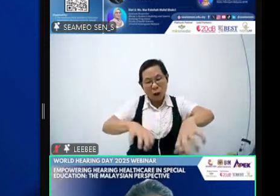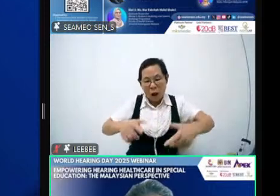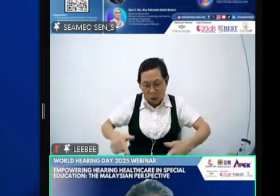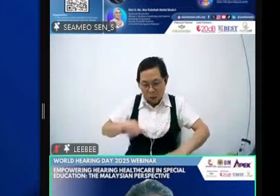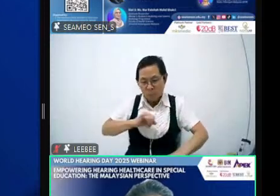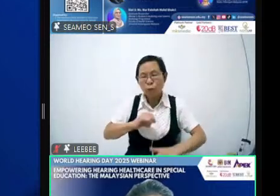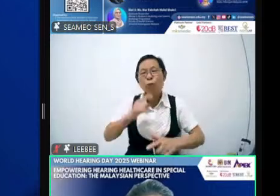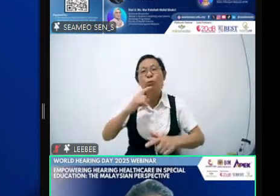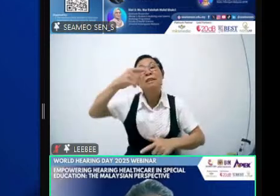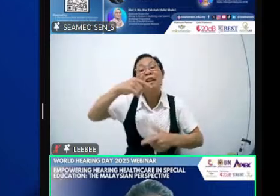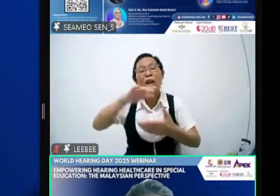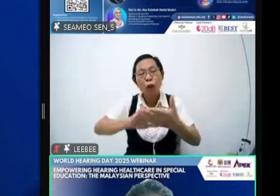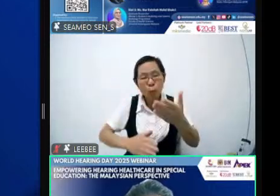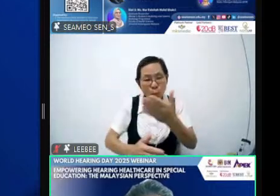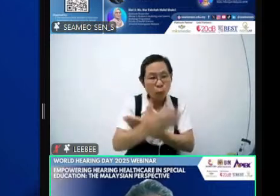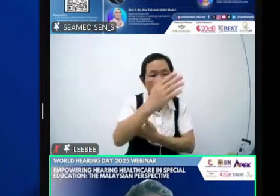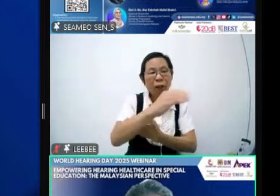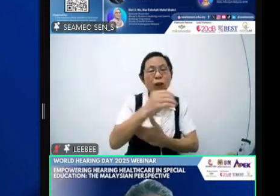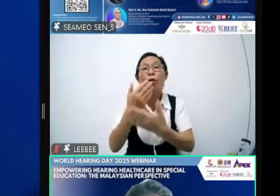good afternoon, and good evening.